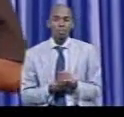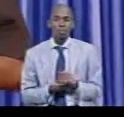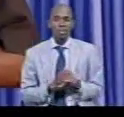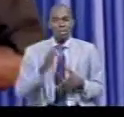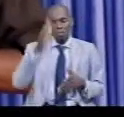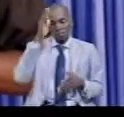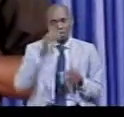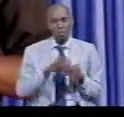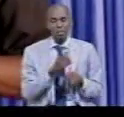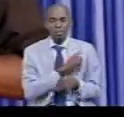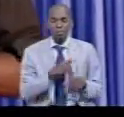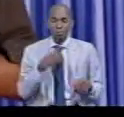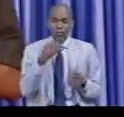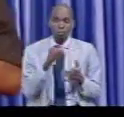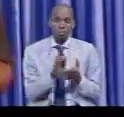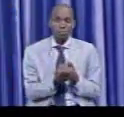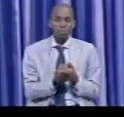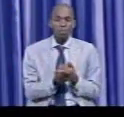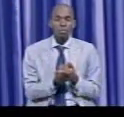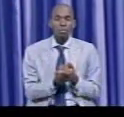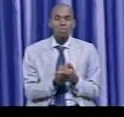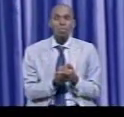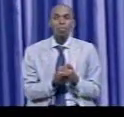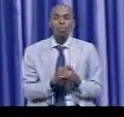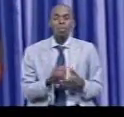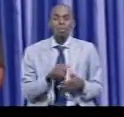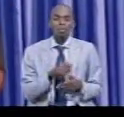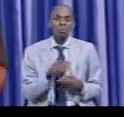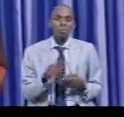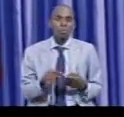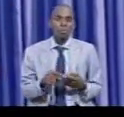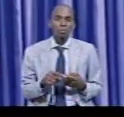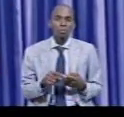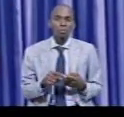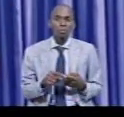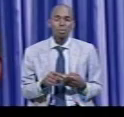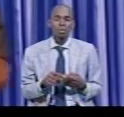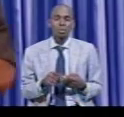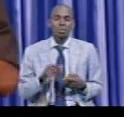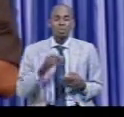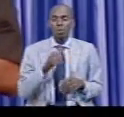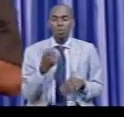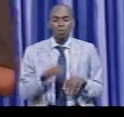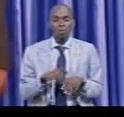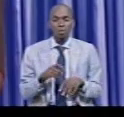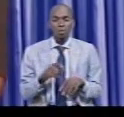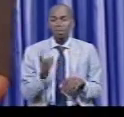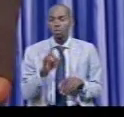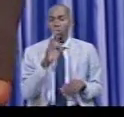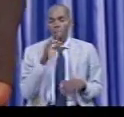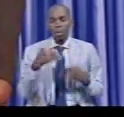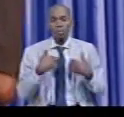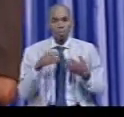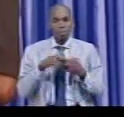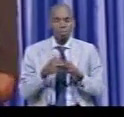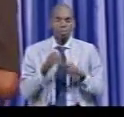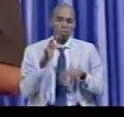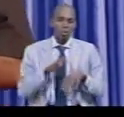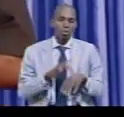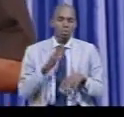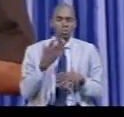we want to receive your healing or your miracle, you have to place your hand on that place. And I did